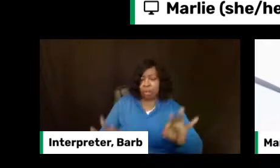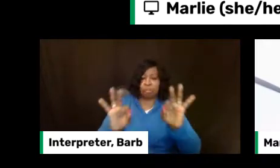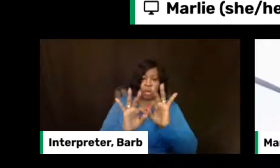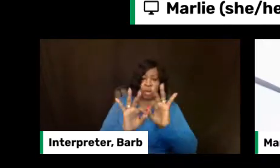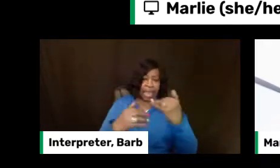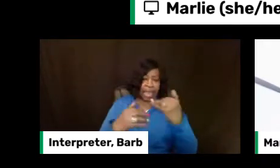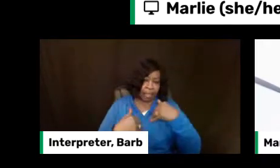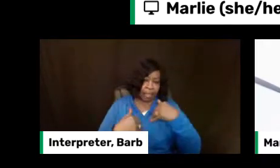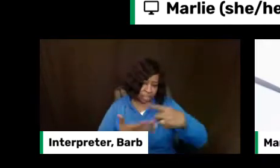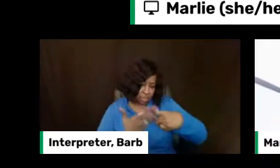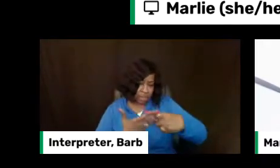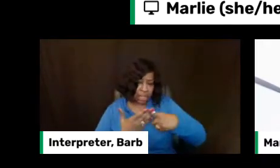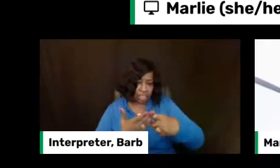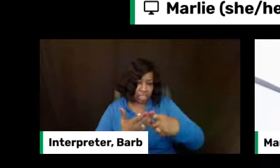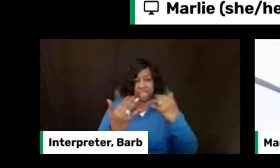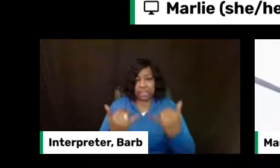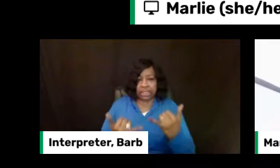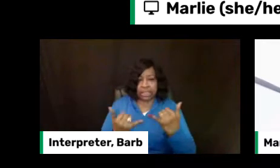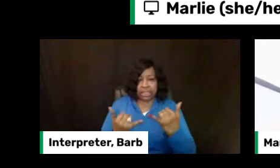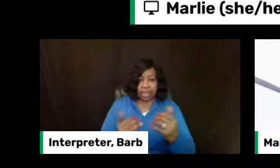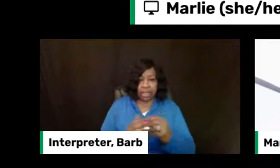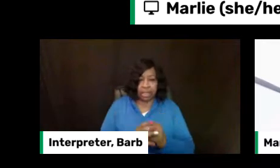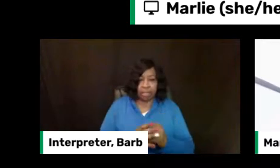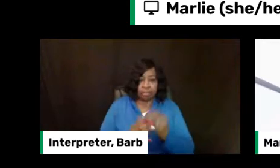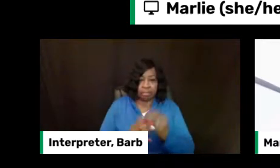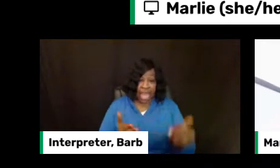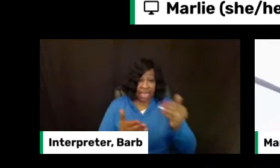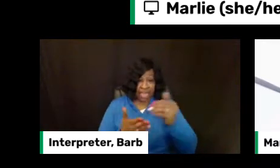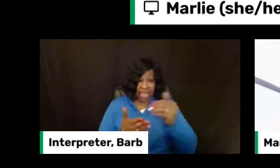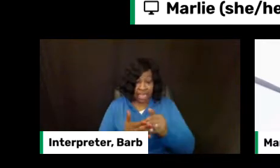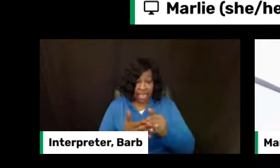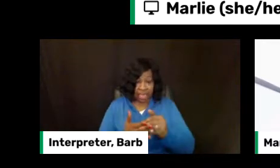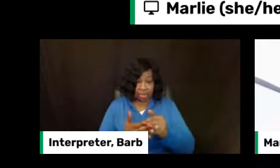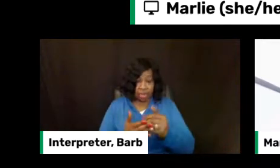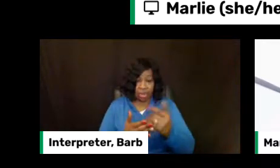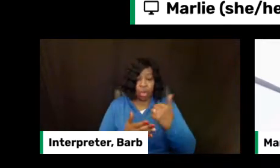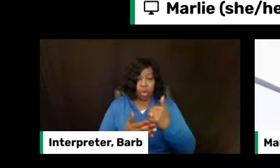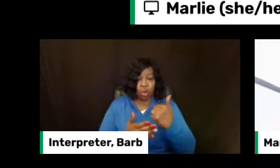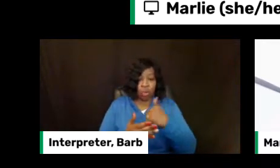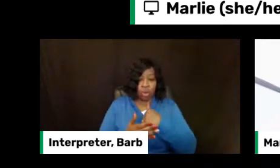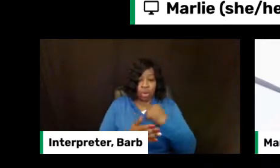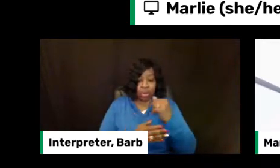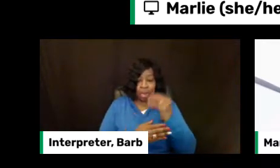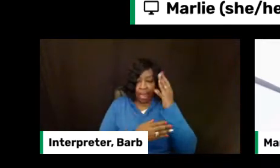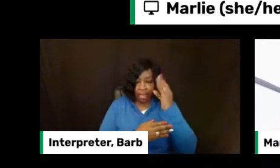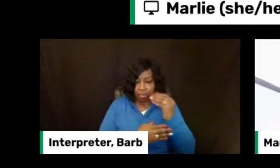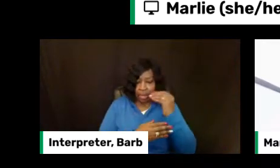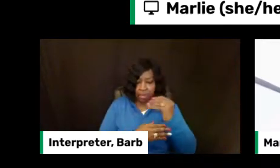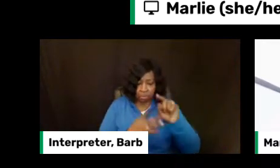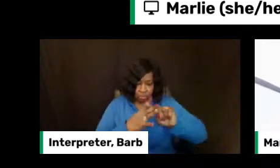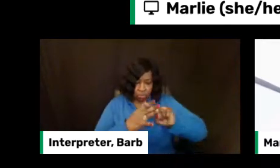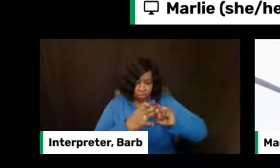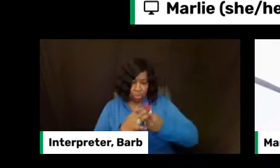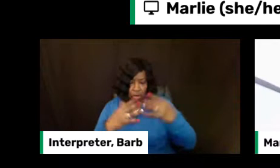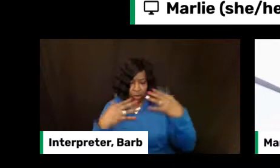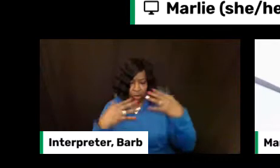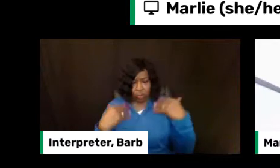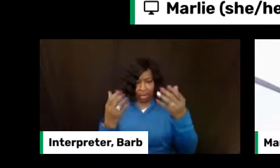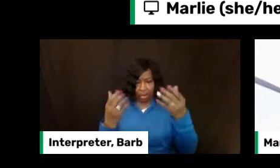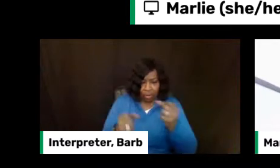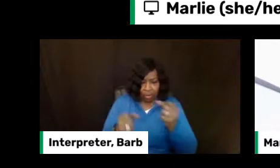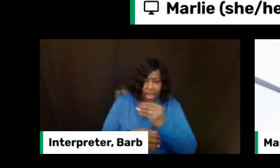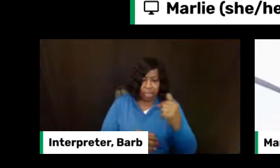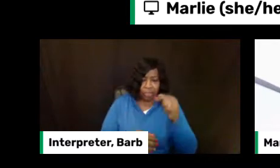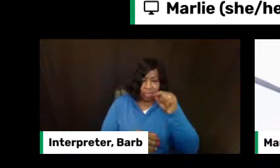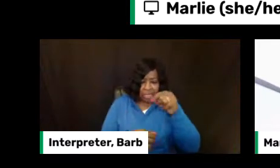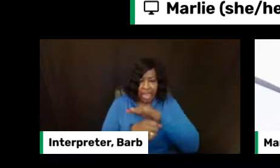this discussion today. We're, again, going into recovery, and these are models and areas that we want to make sure that are